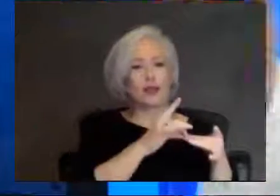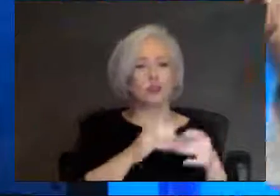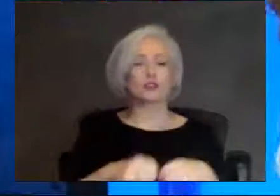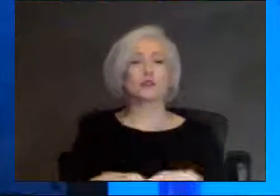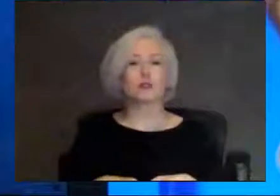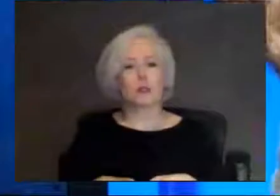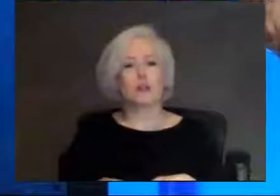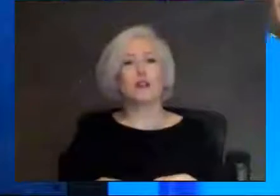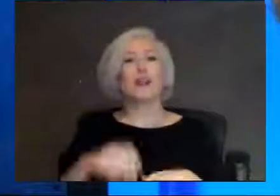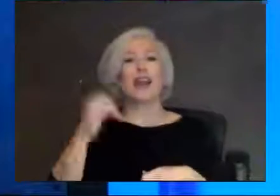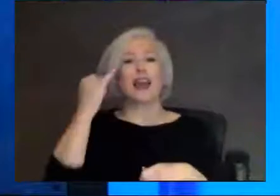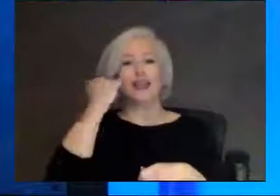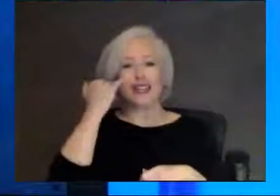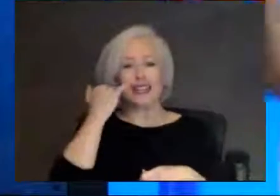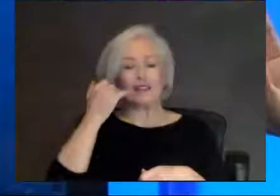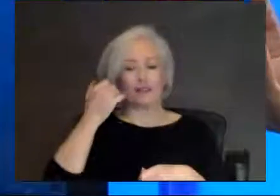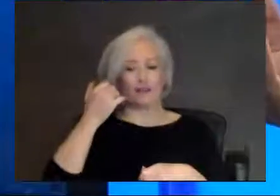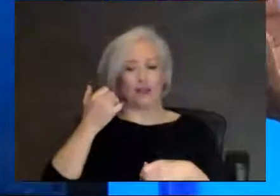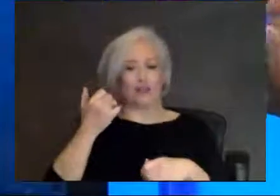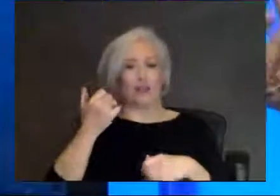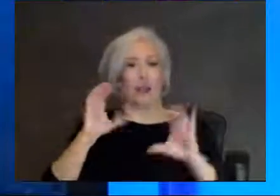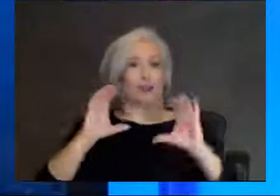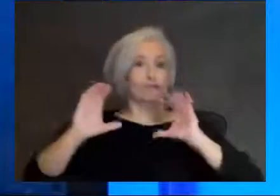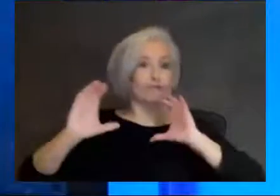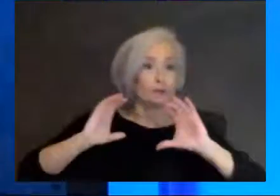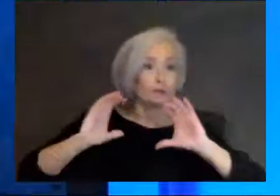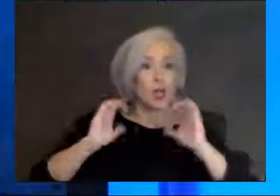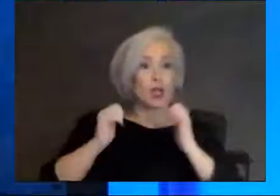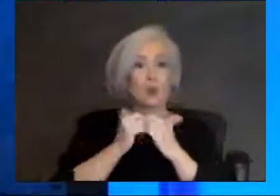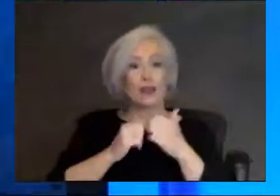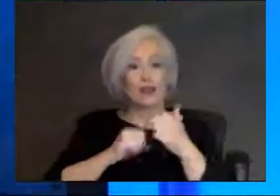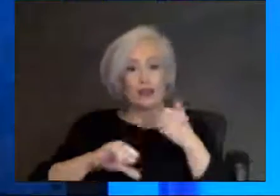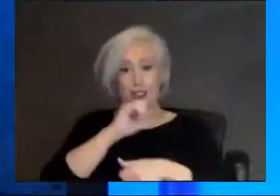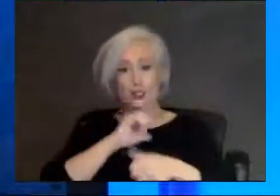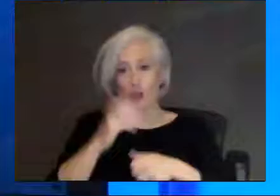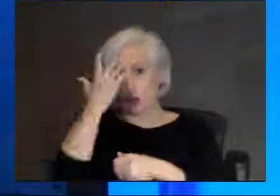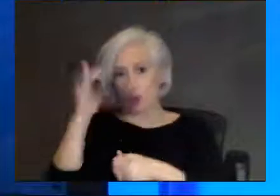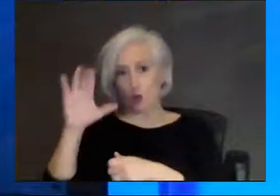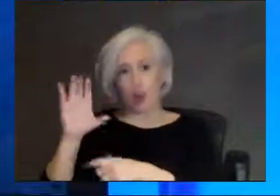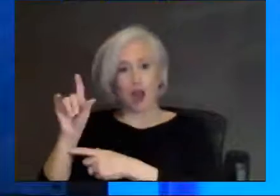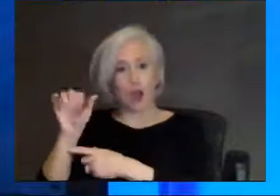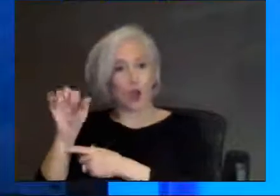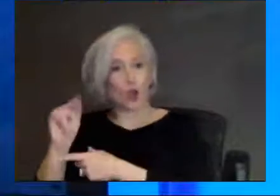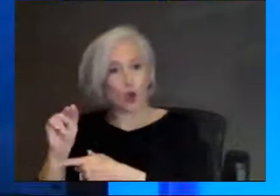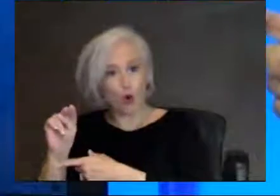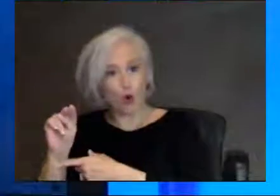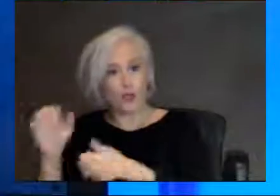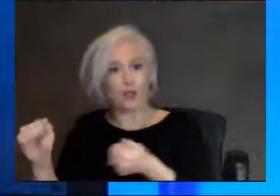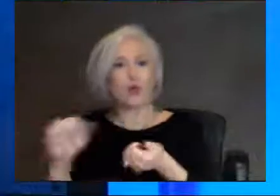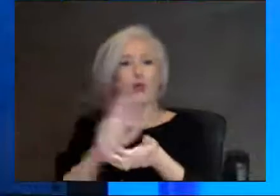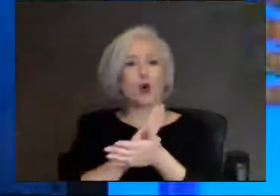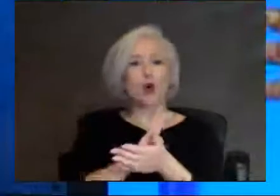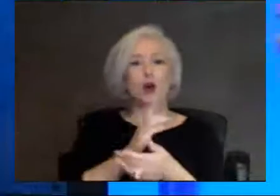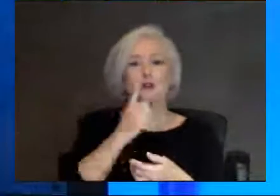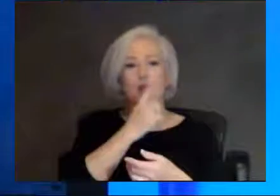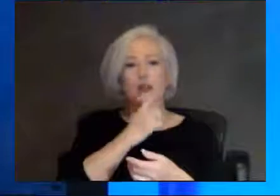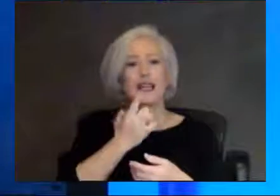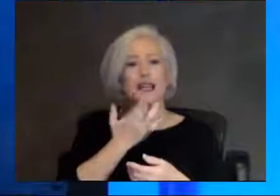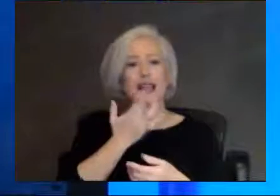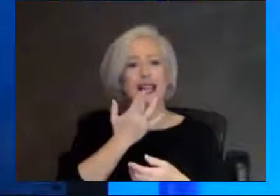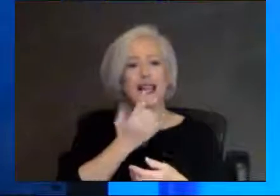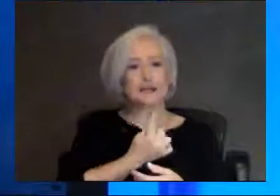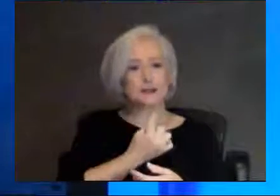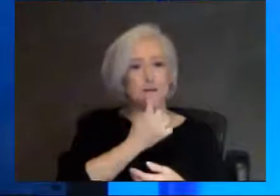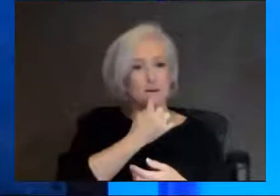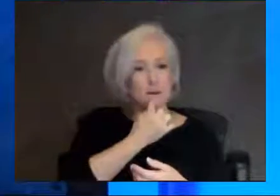other. Like, why a tumor growing in the colon cancer making taste bitter in the mouth? So is there any correlation? Is